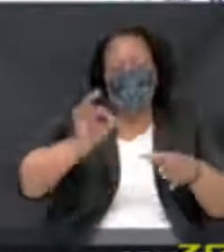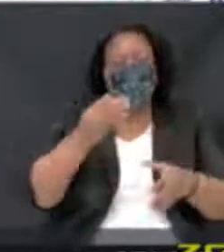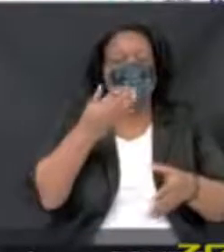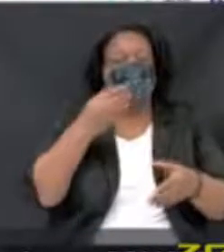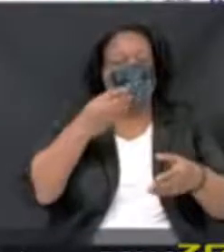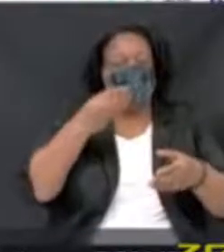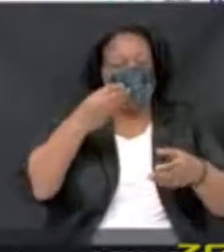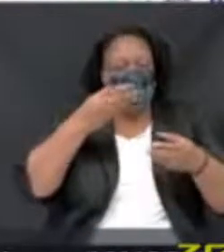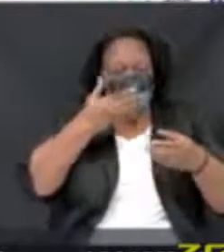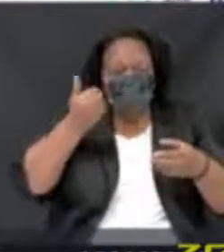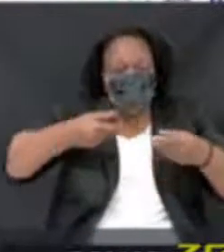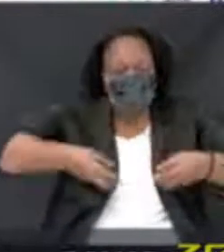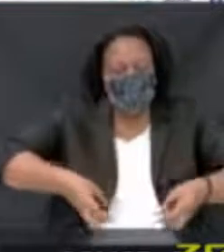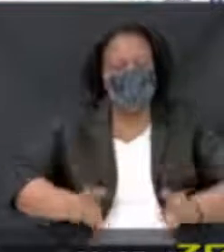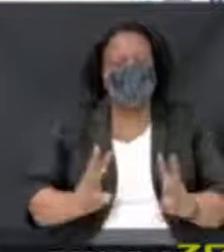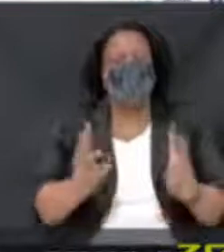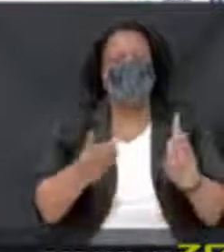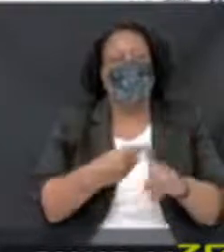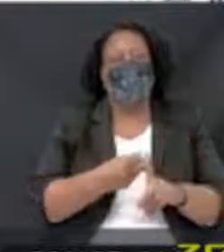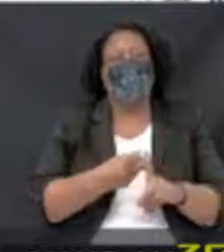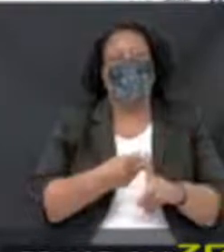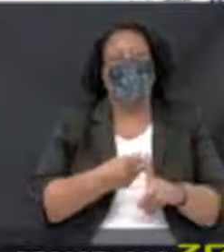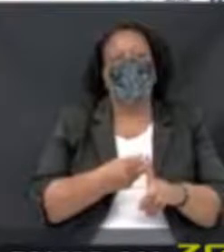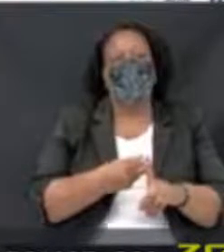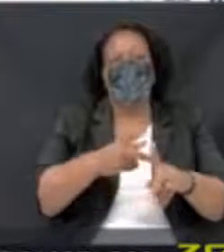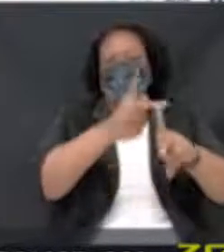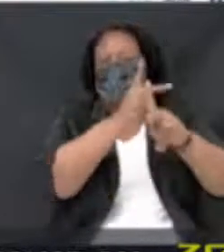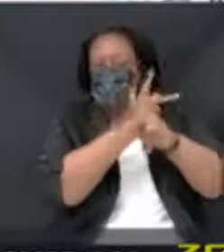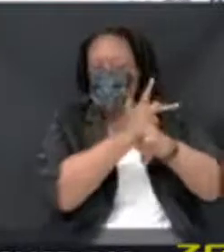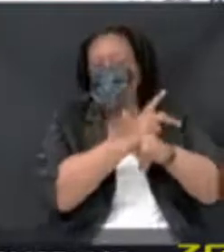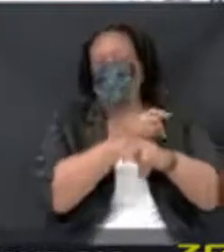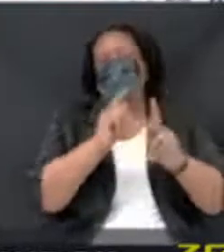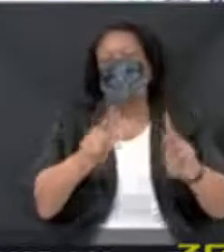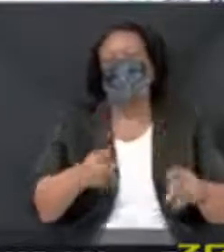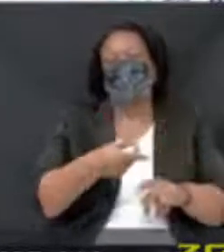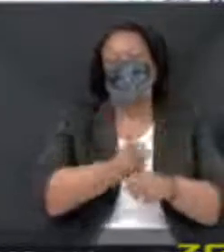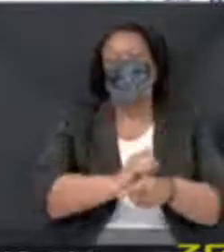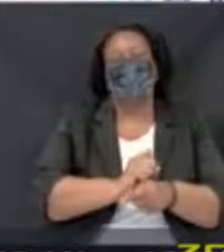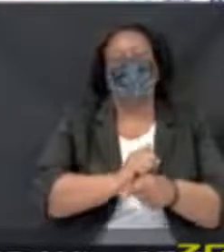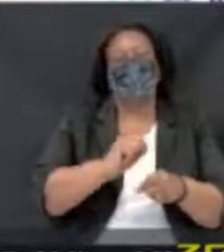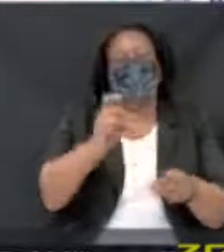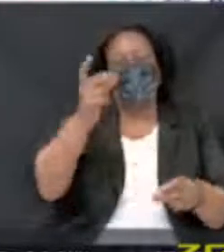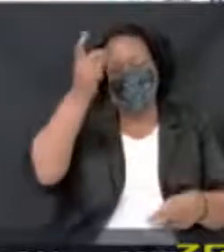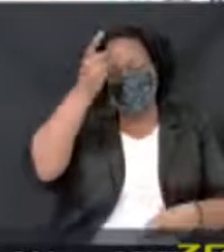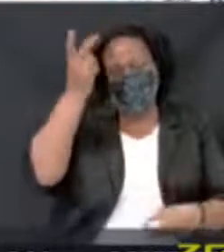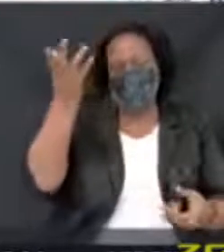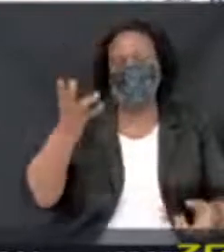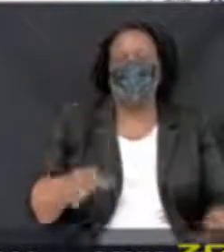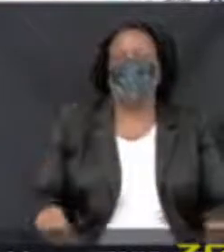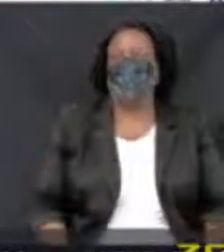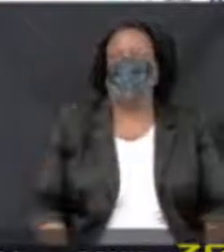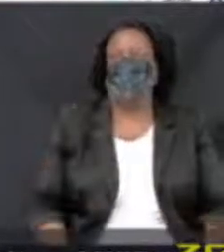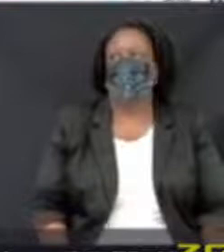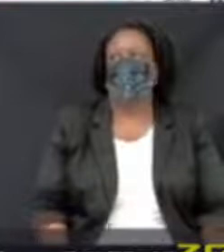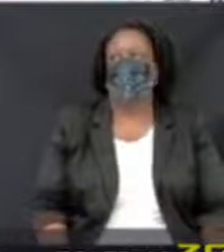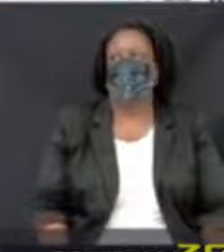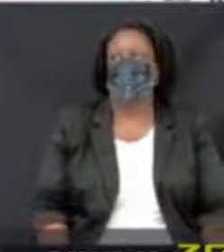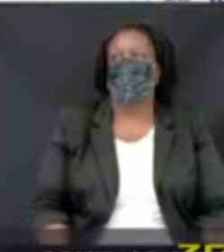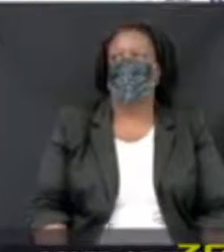and education and the mitigation of, preparedness for, and response to and recovery from